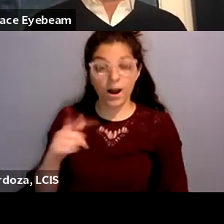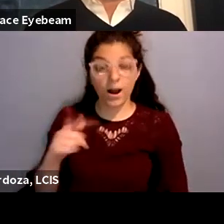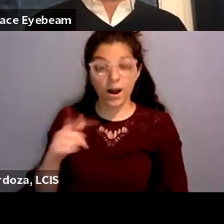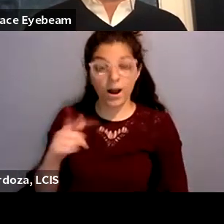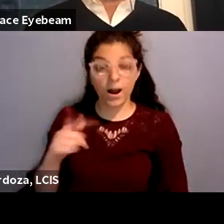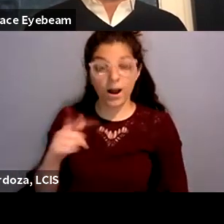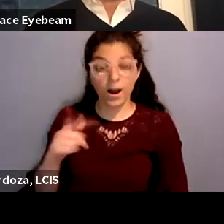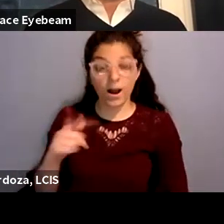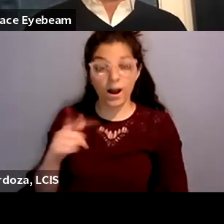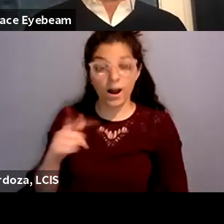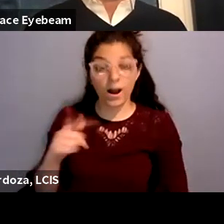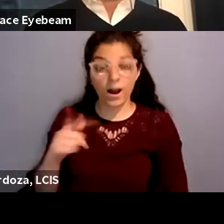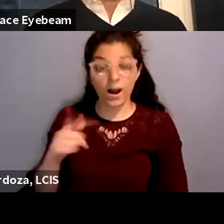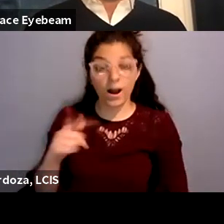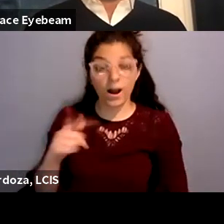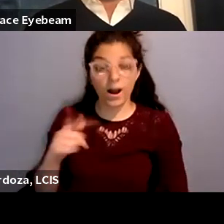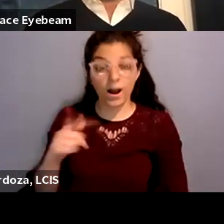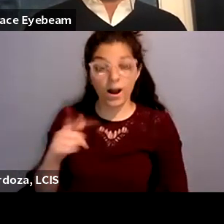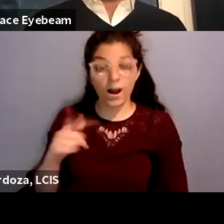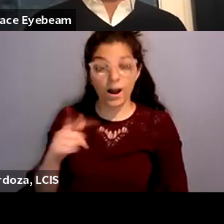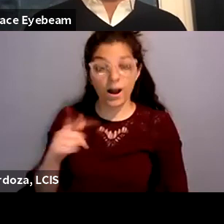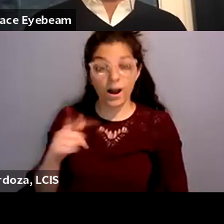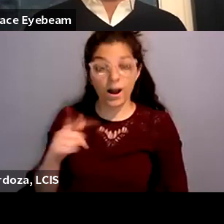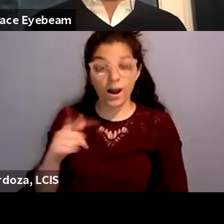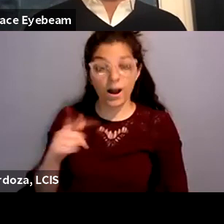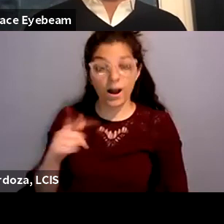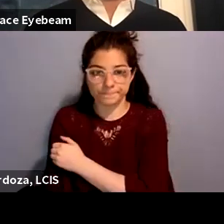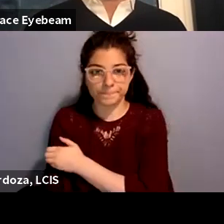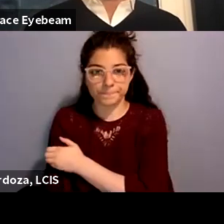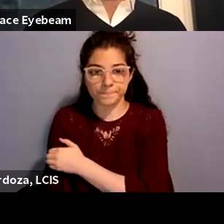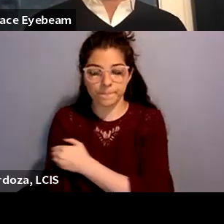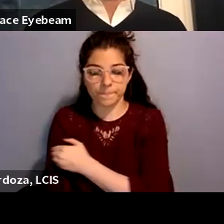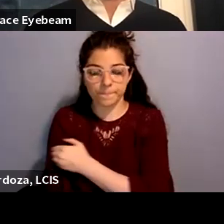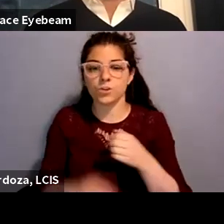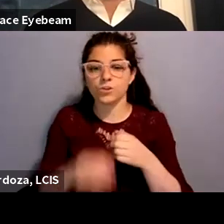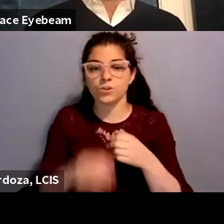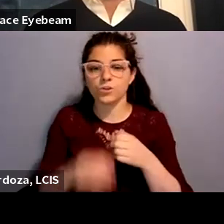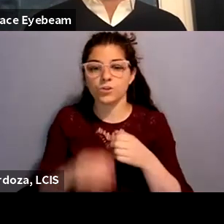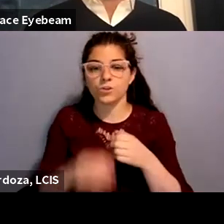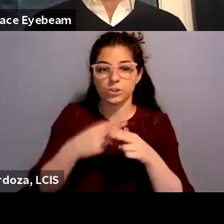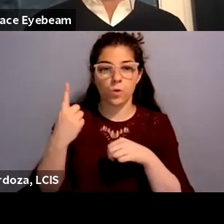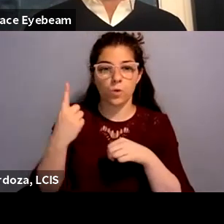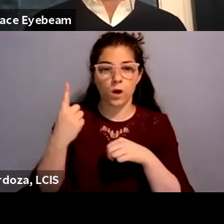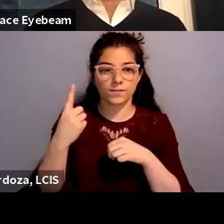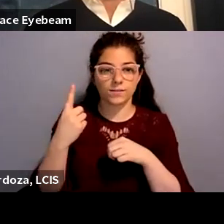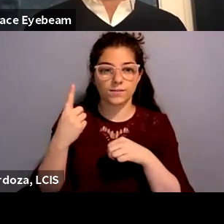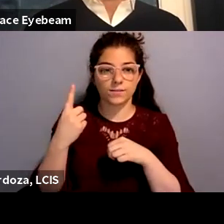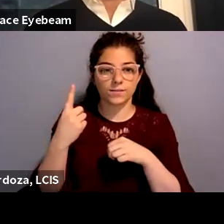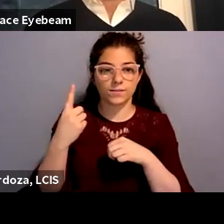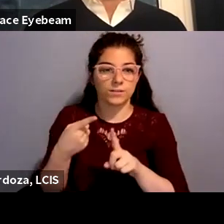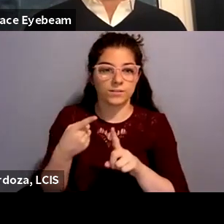with El Puente, by sort of just mentioning one particular point or